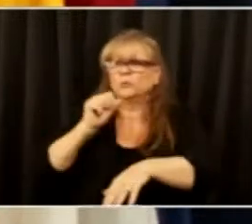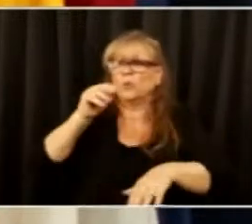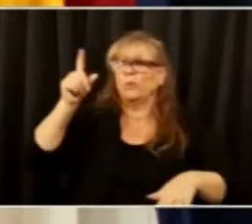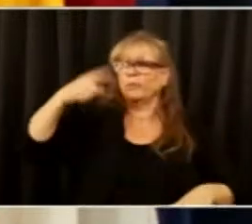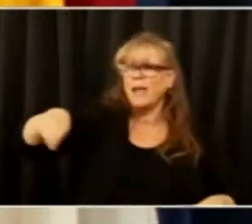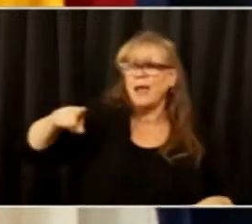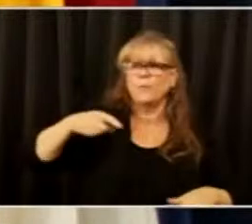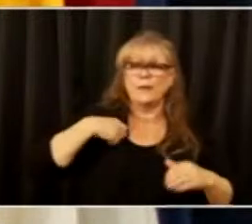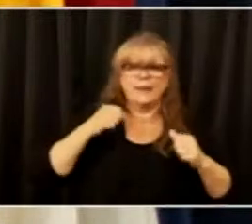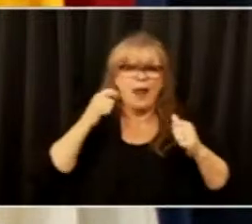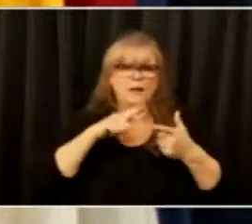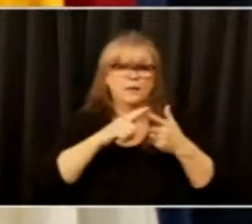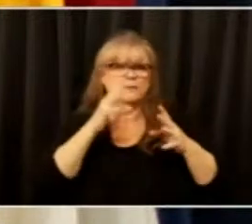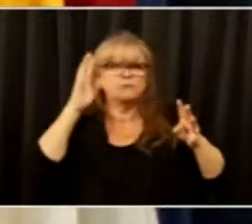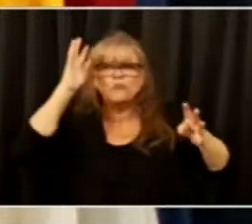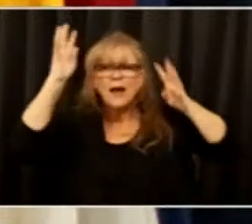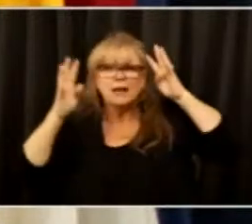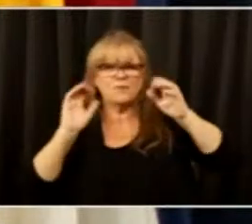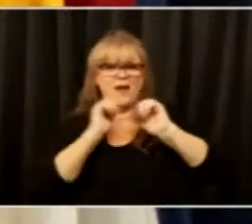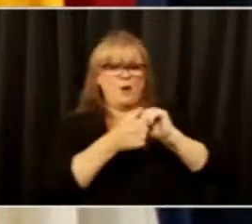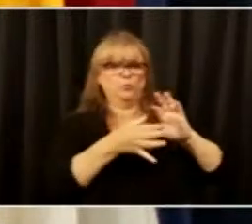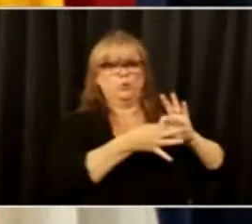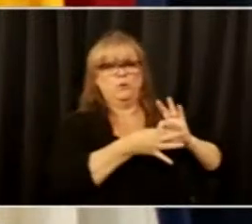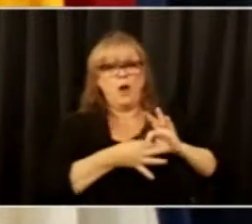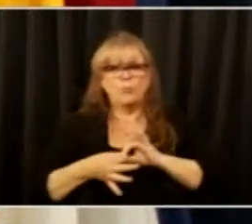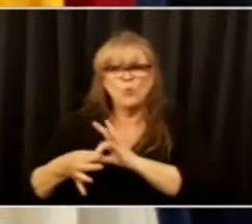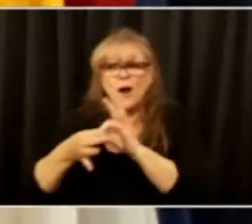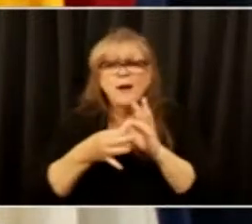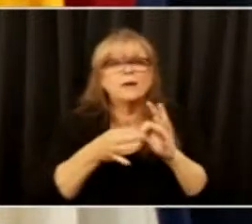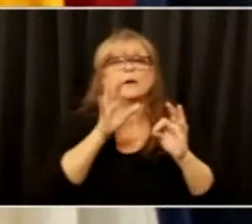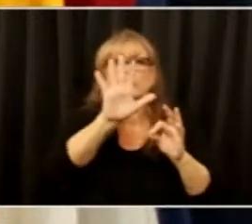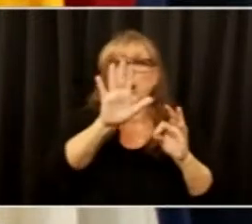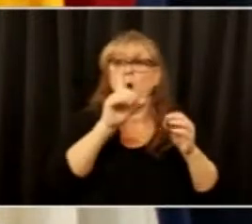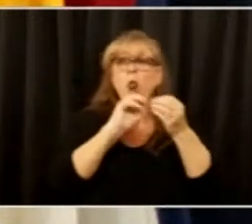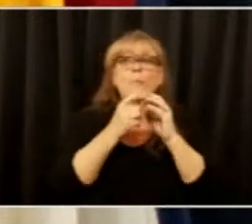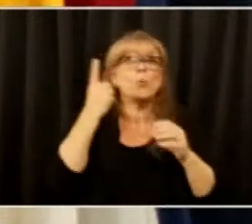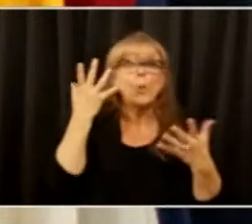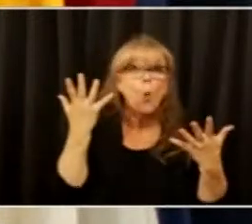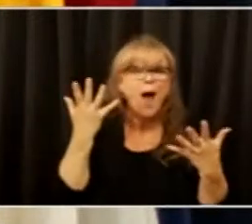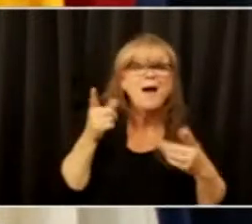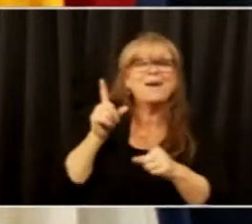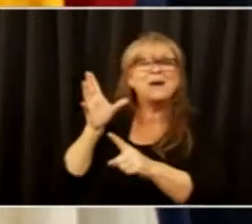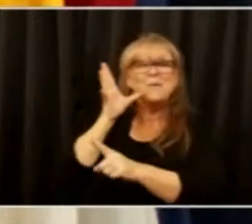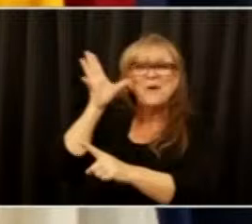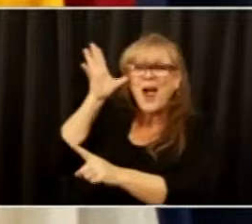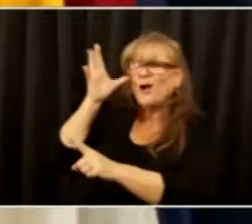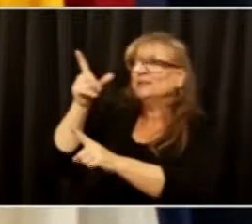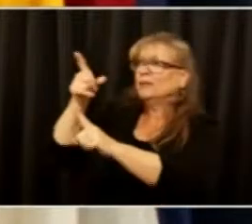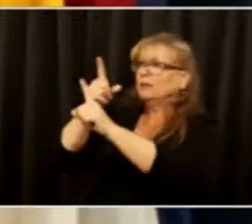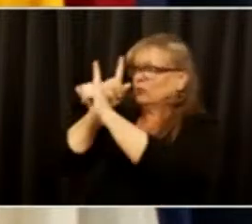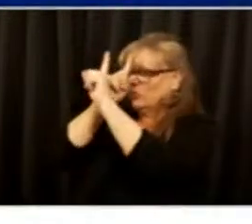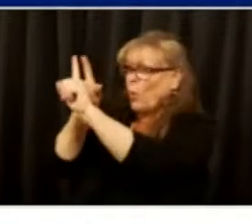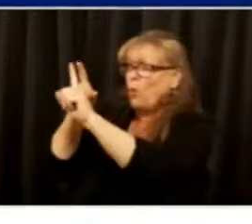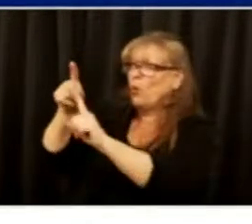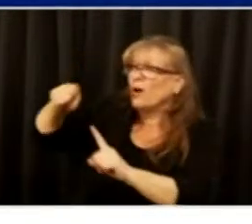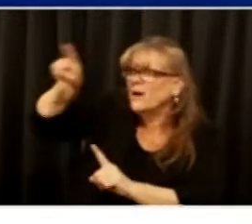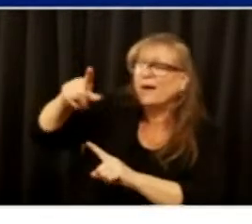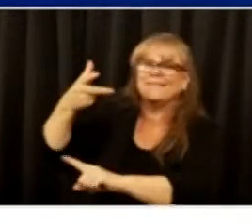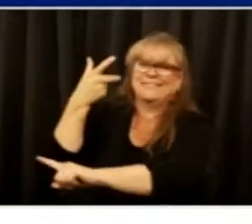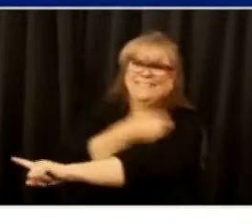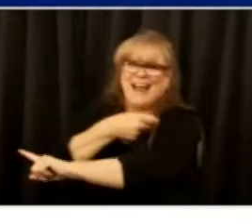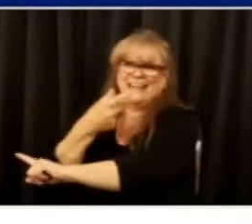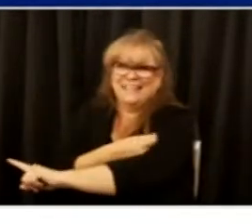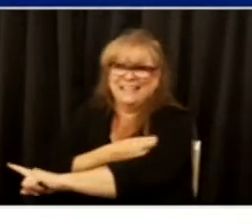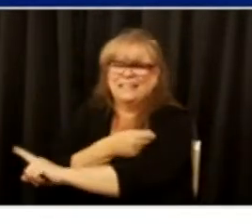foremost, parents and adults should get vaccinated if they haven't been vaccinated already. Second, get your kids vaccinated. If they're 12 and